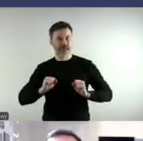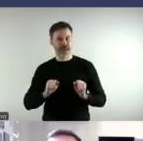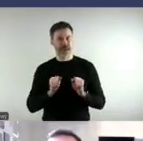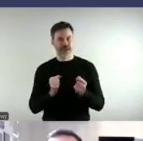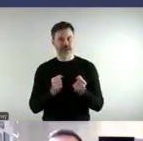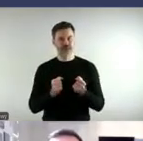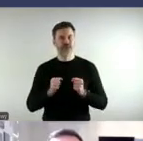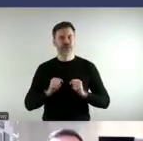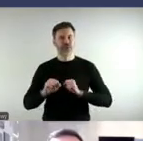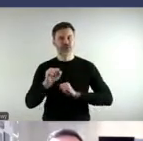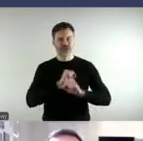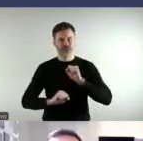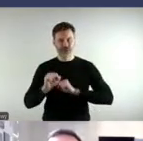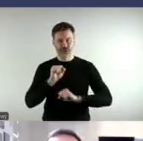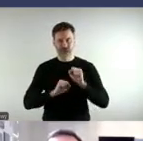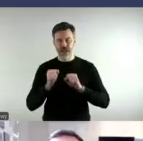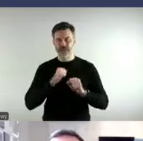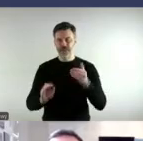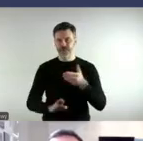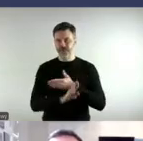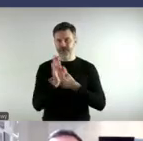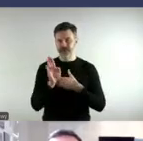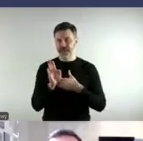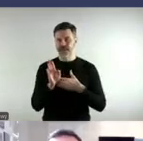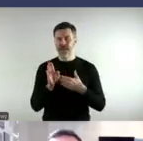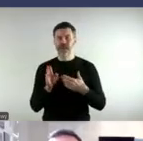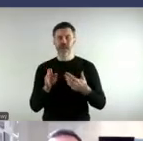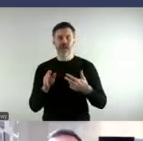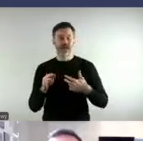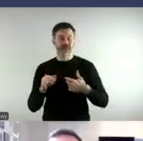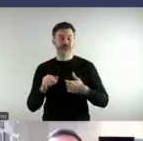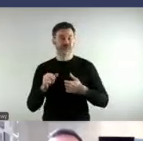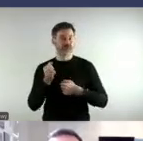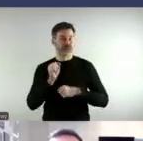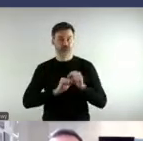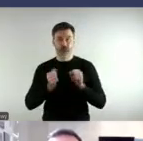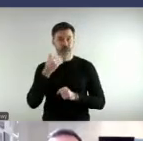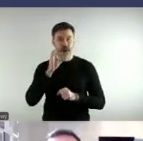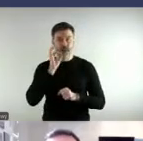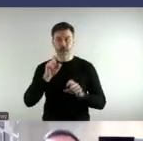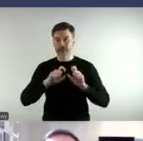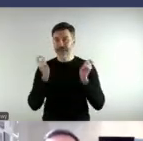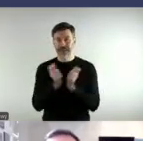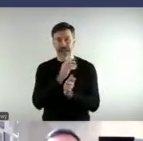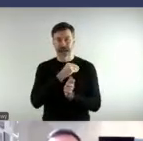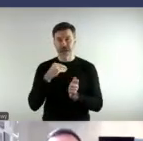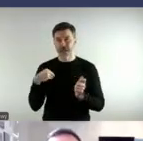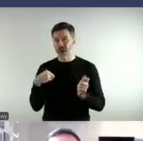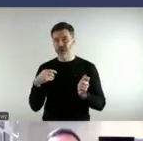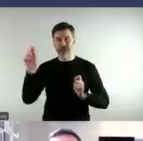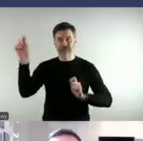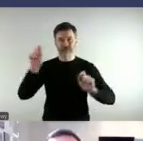me and my colleague from the county we also participated actively. Very good training, very interesting. We